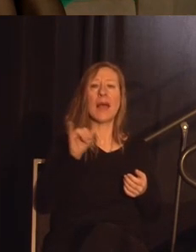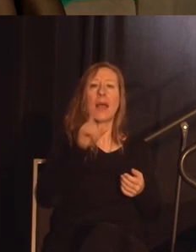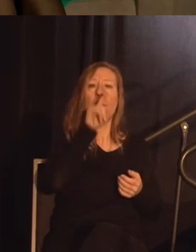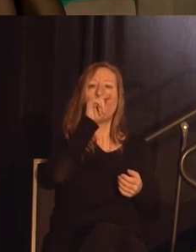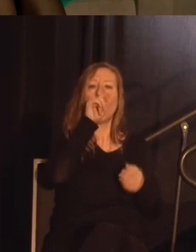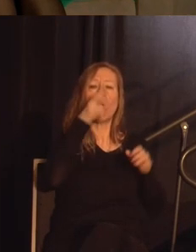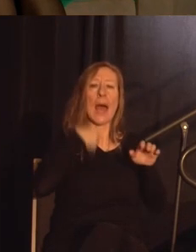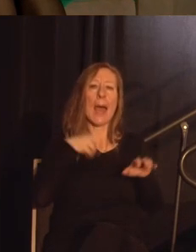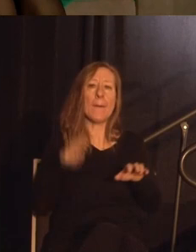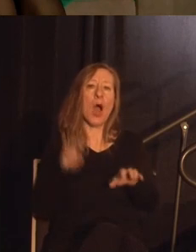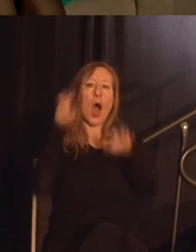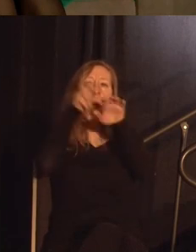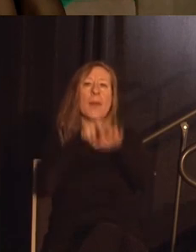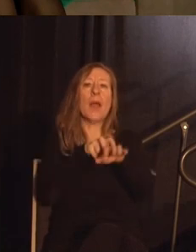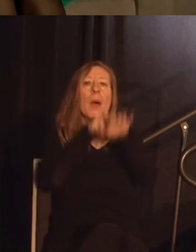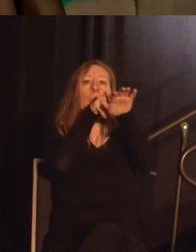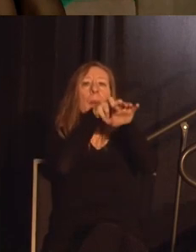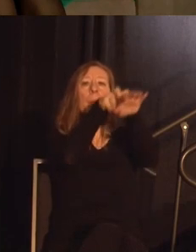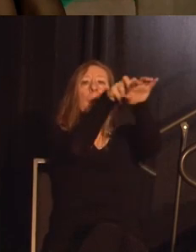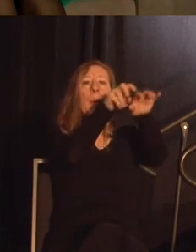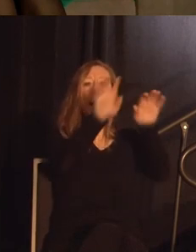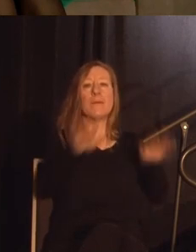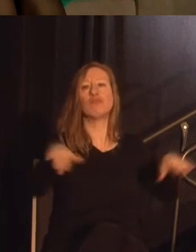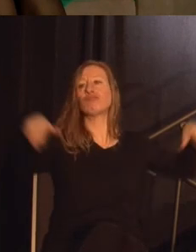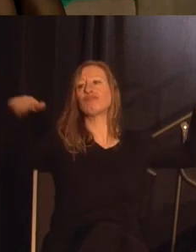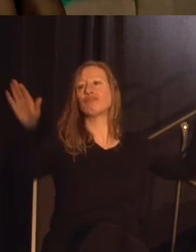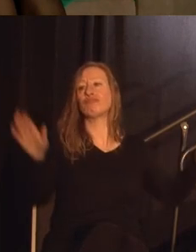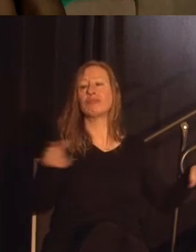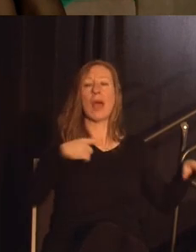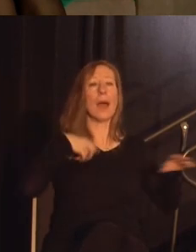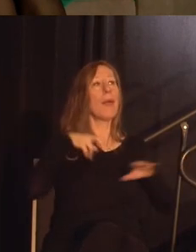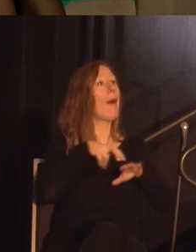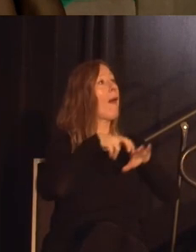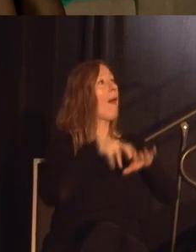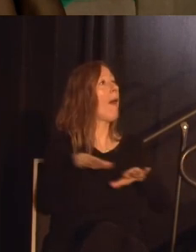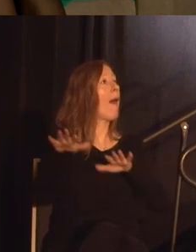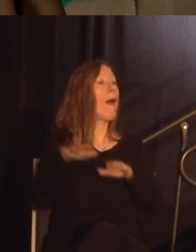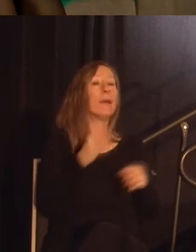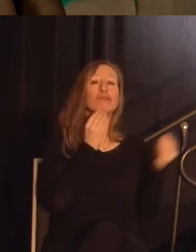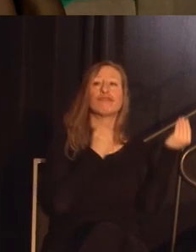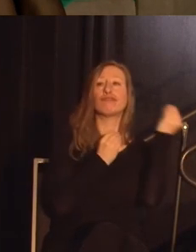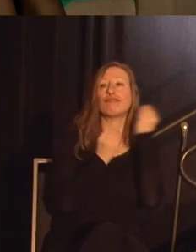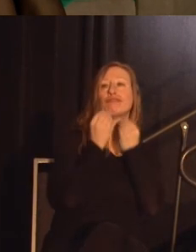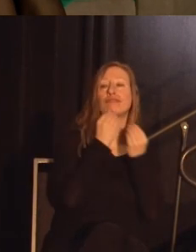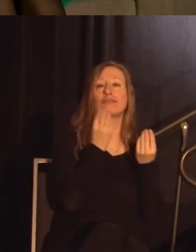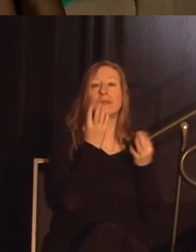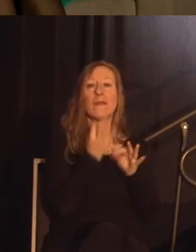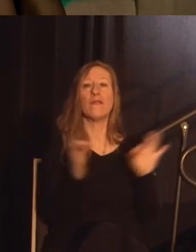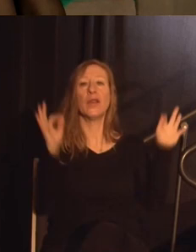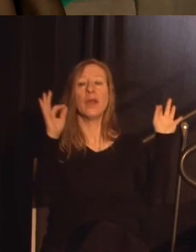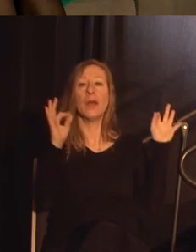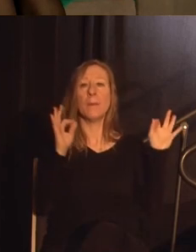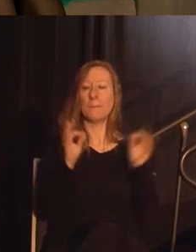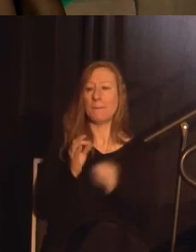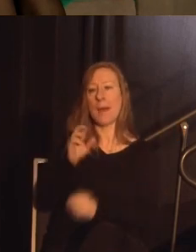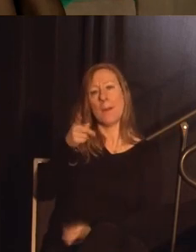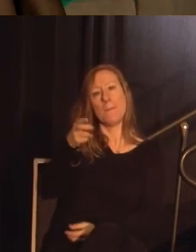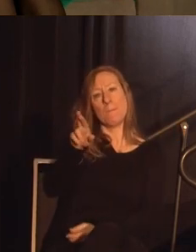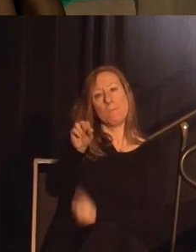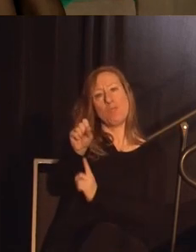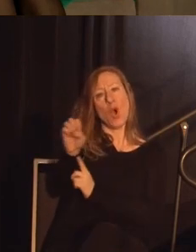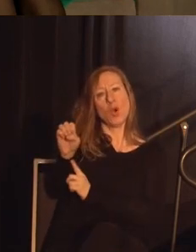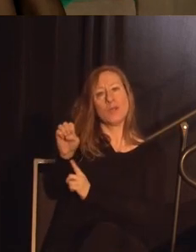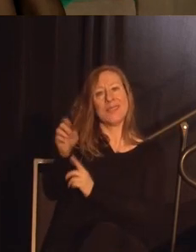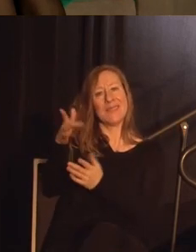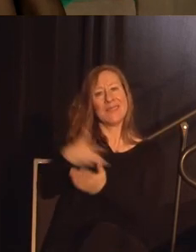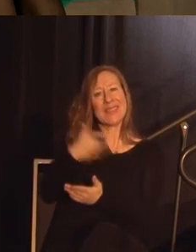like a joyride down like the city streets, like eating snacks. Whereas I feel like in prose, I feel like there is a bit more like,